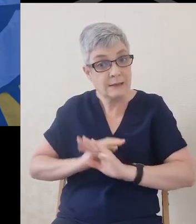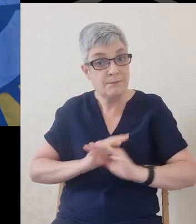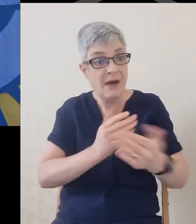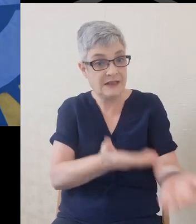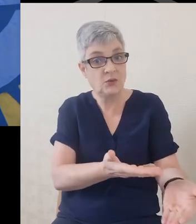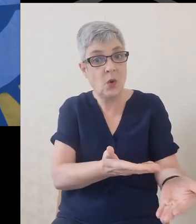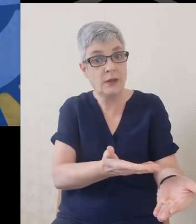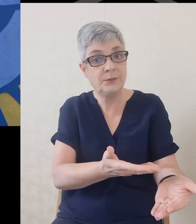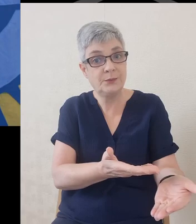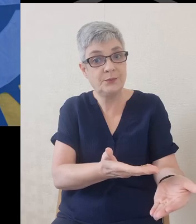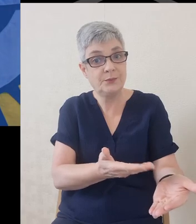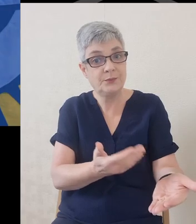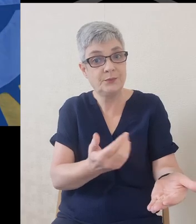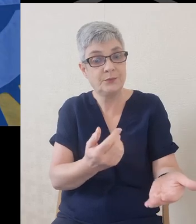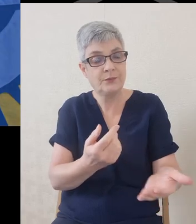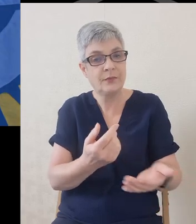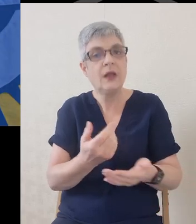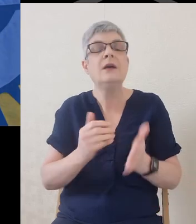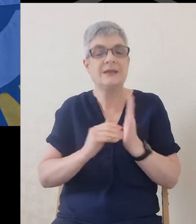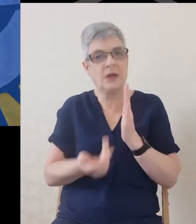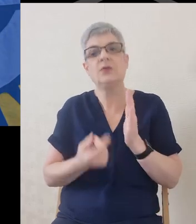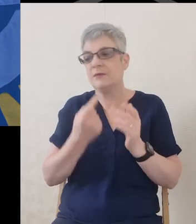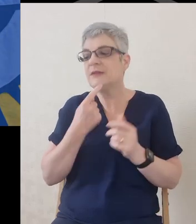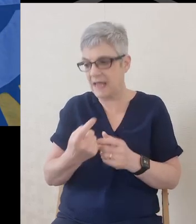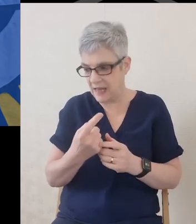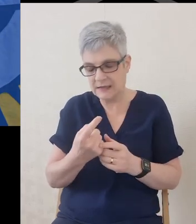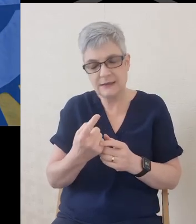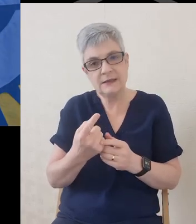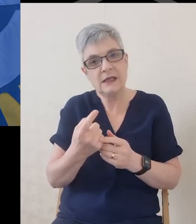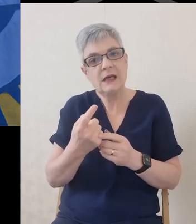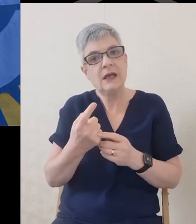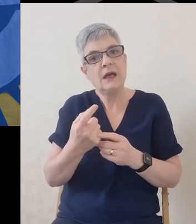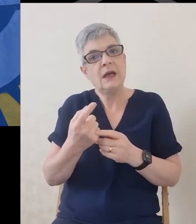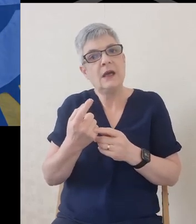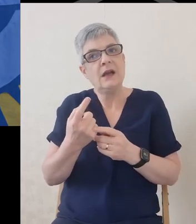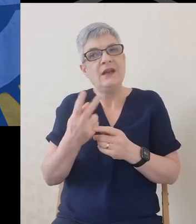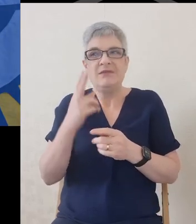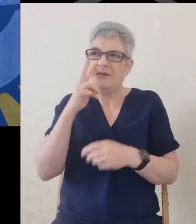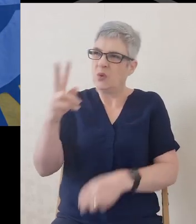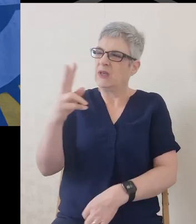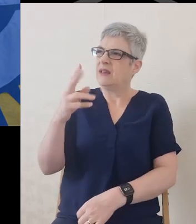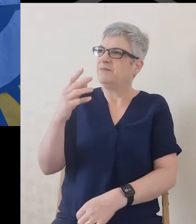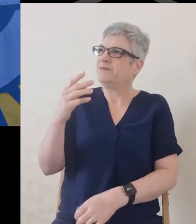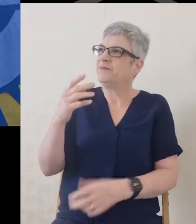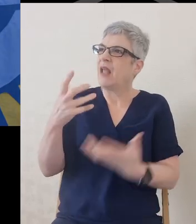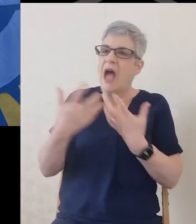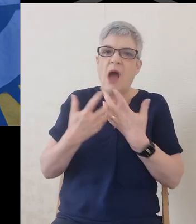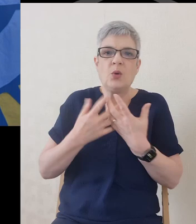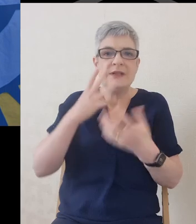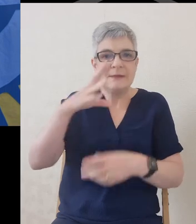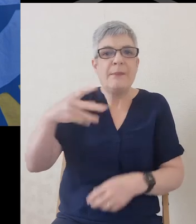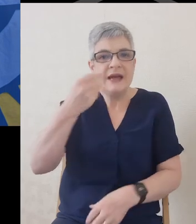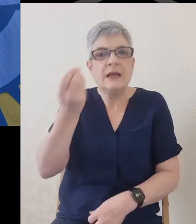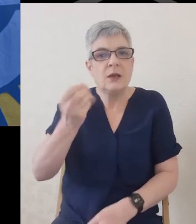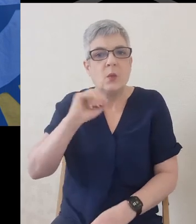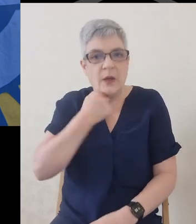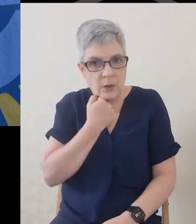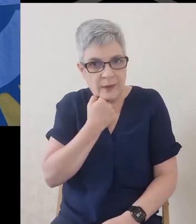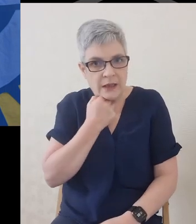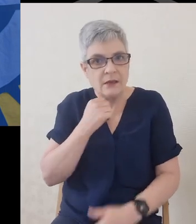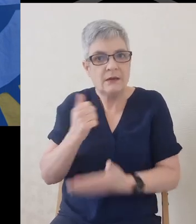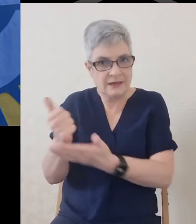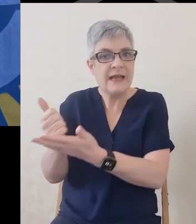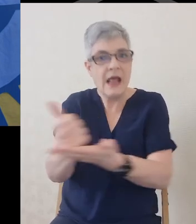passed on to us. Now, as we've said, there'll be the look at how the presence of the Spirit is to be with us and help us in